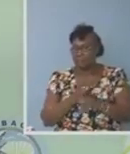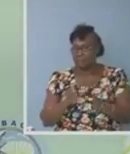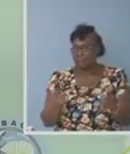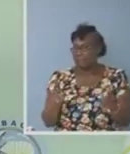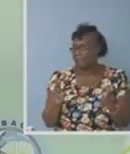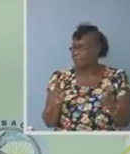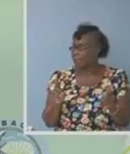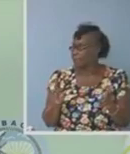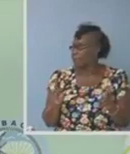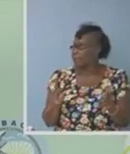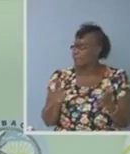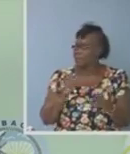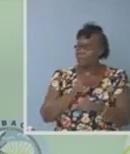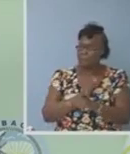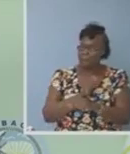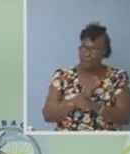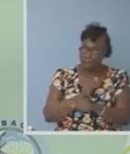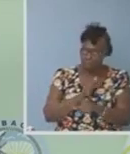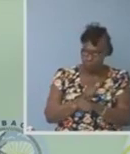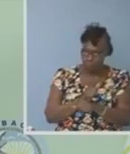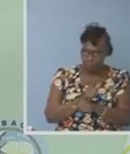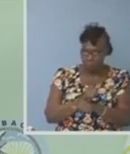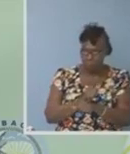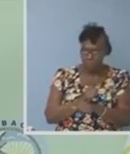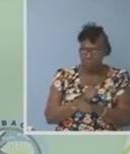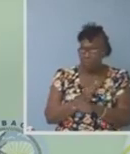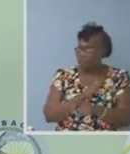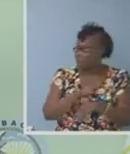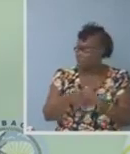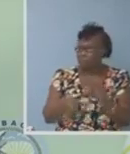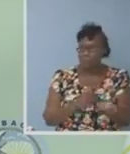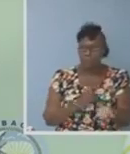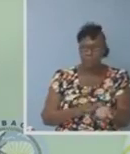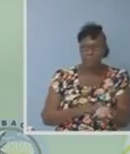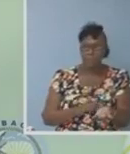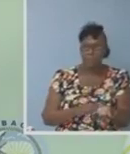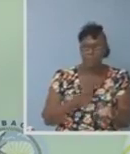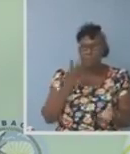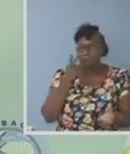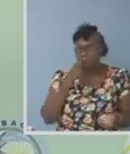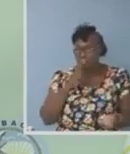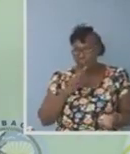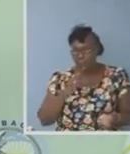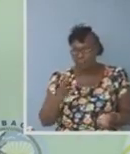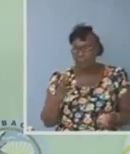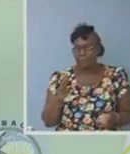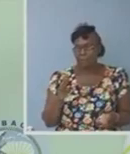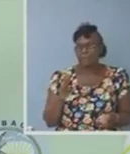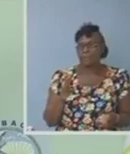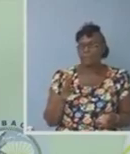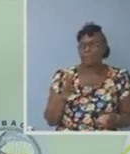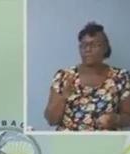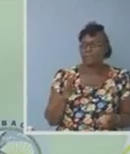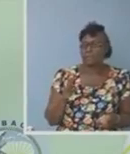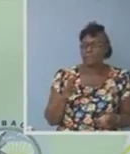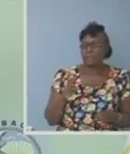they are working around the clock, and we are looking at we are